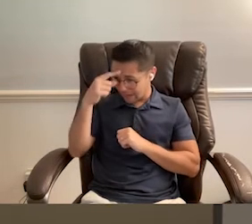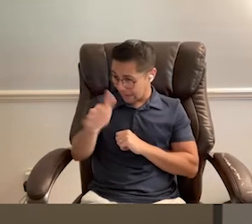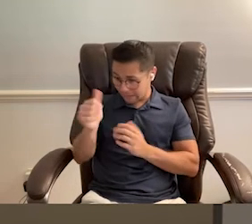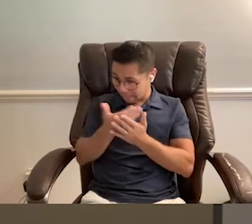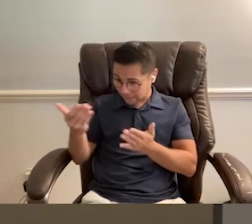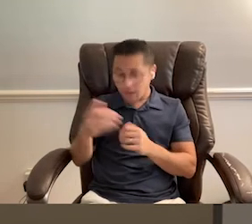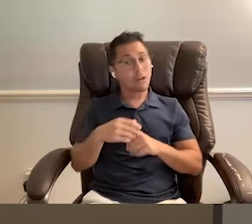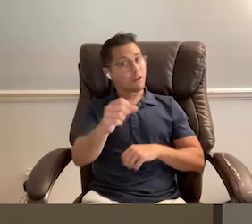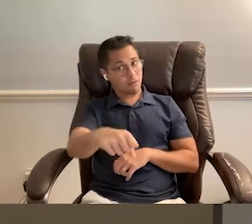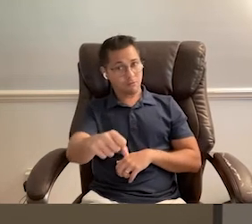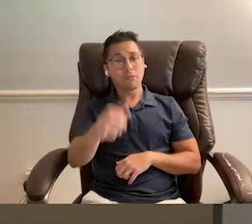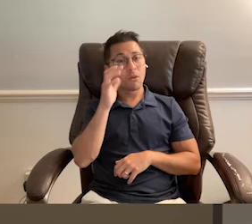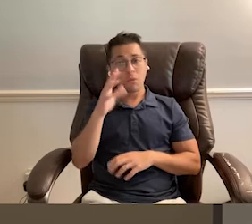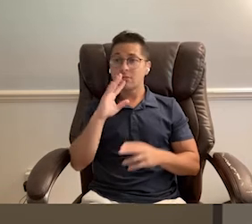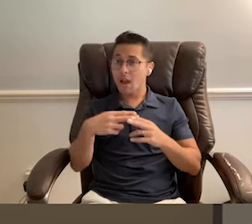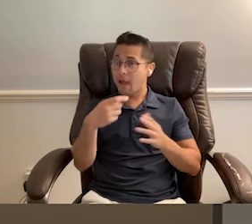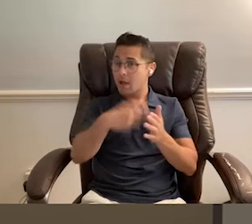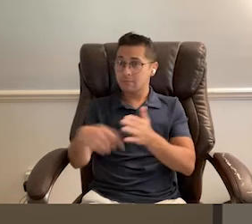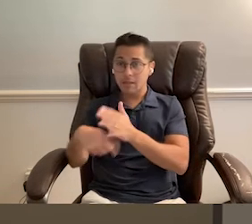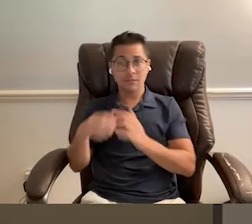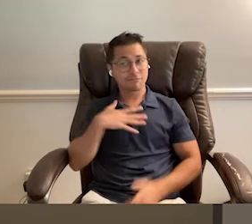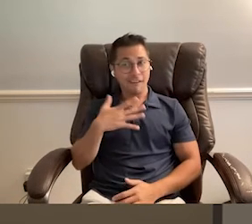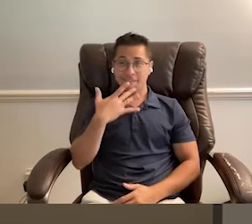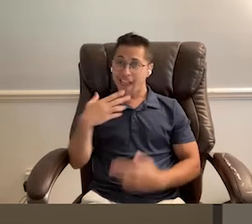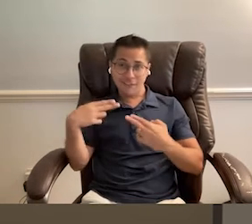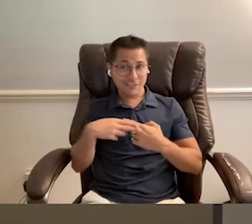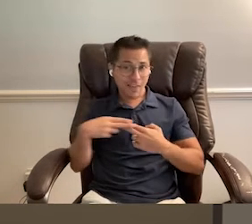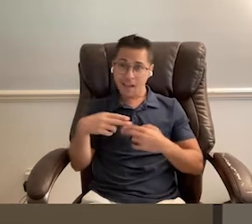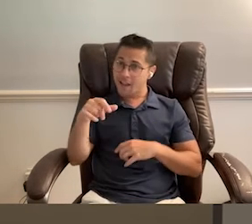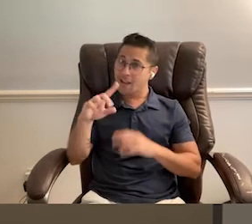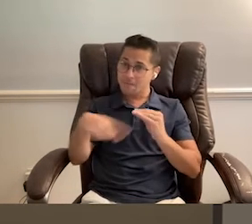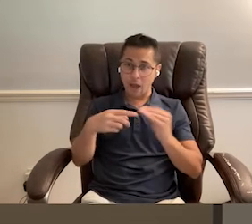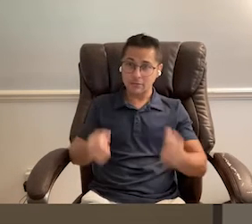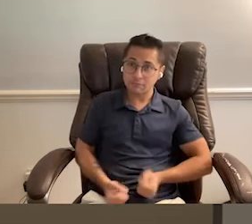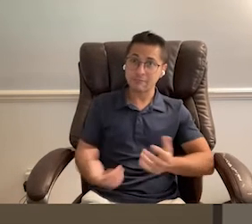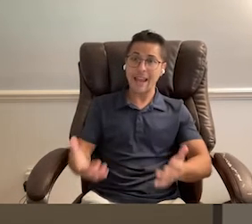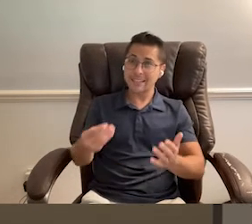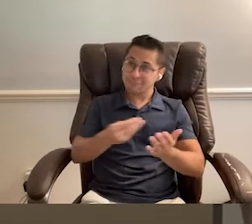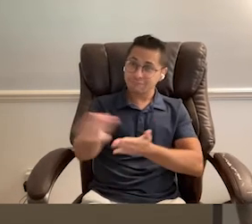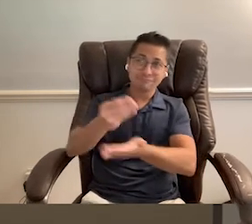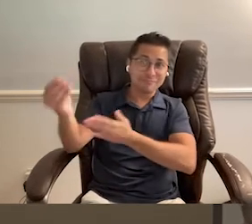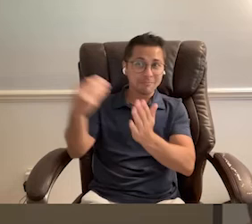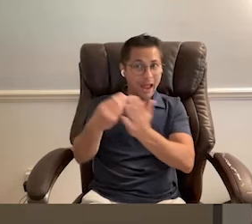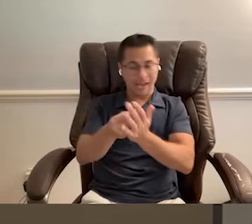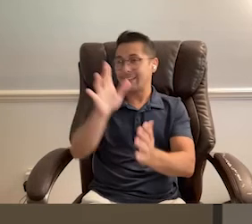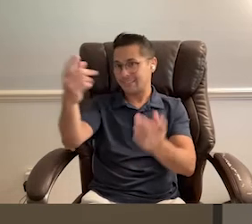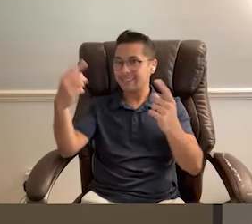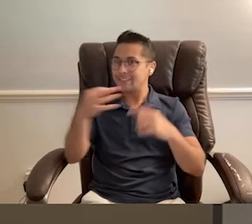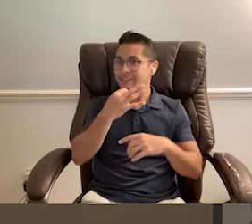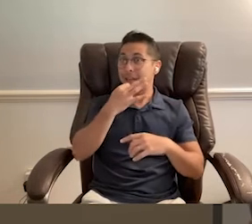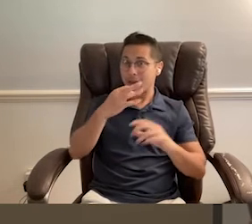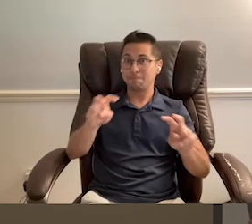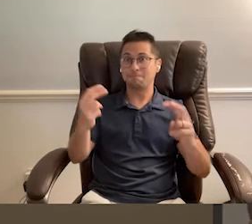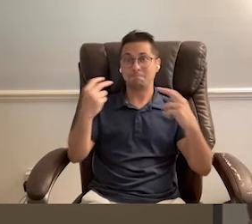to expenses. My favorite slide about spending money. Oh, it's coming. It's coming. Stay tuned.